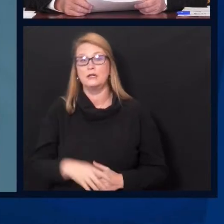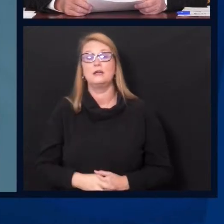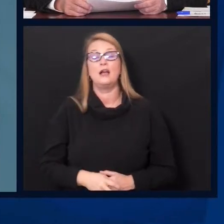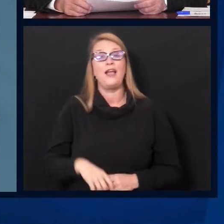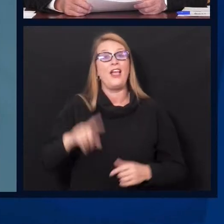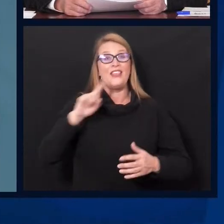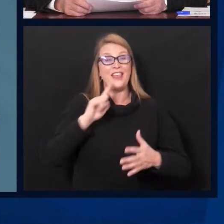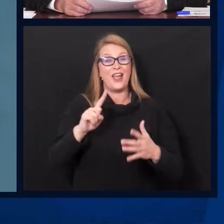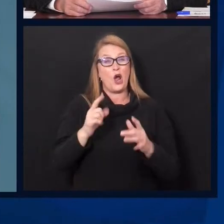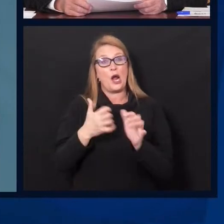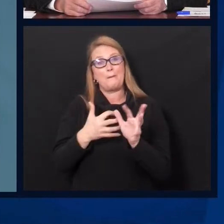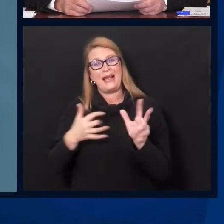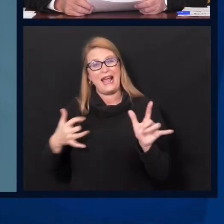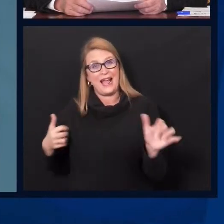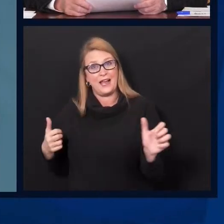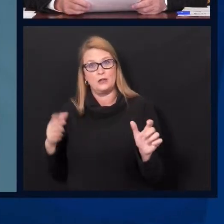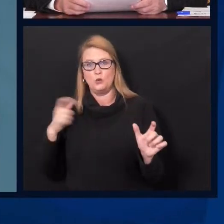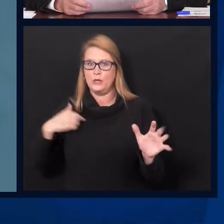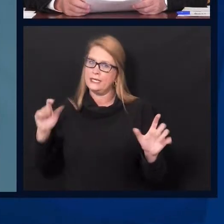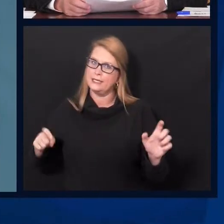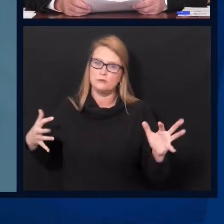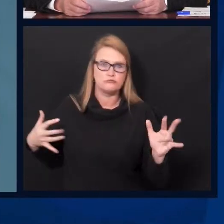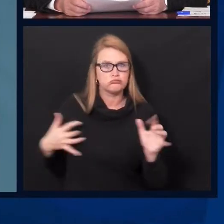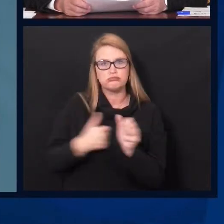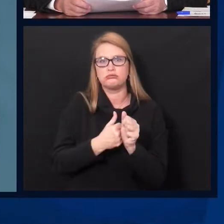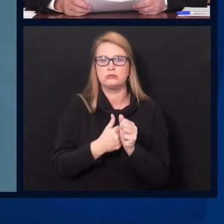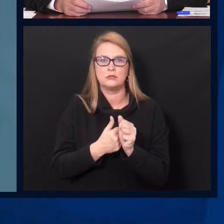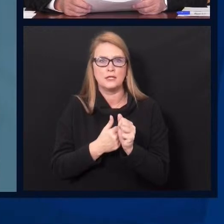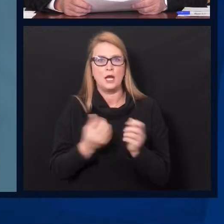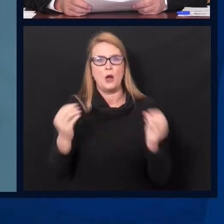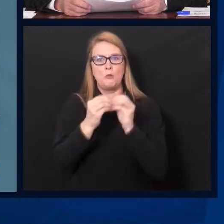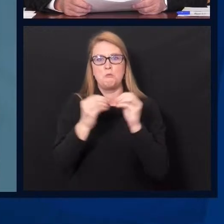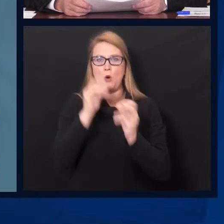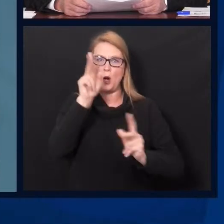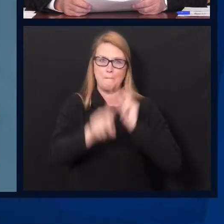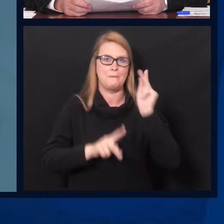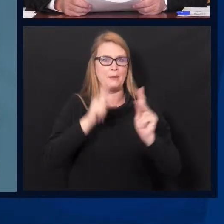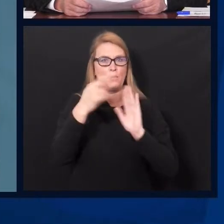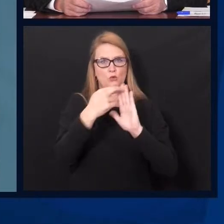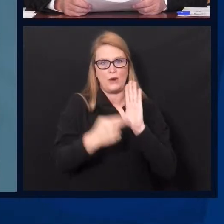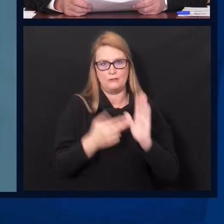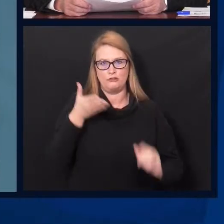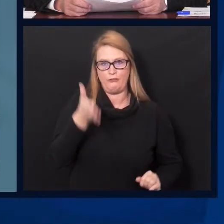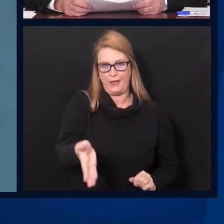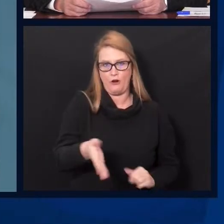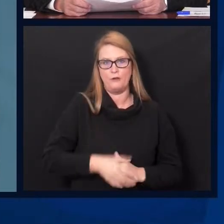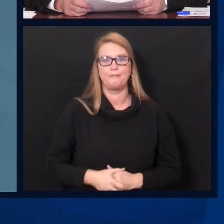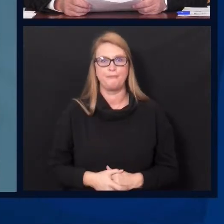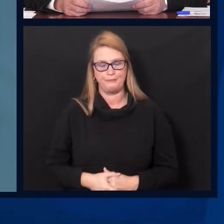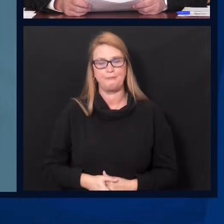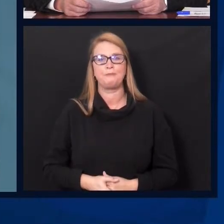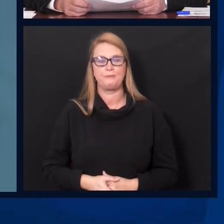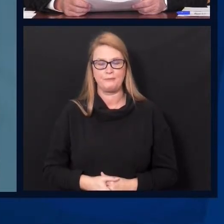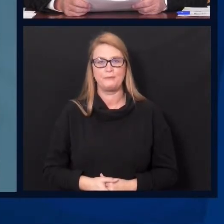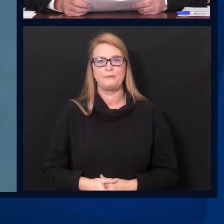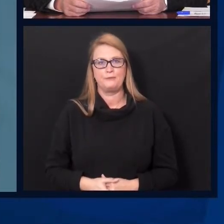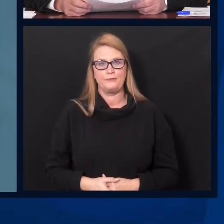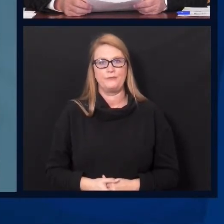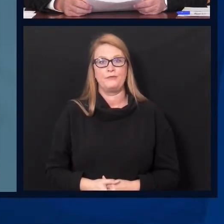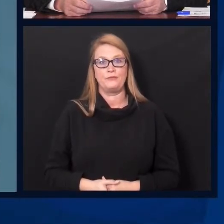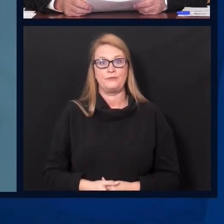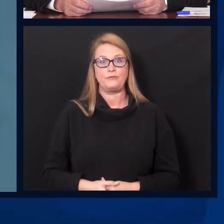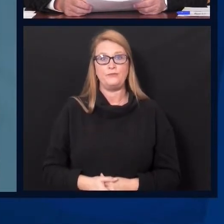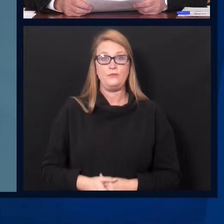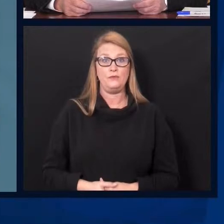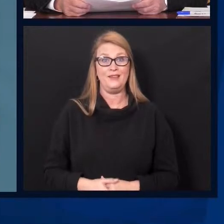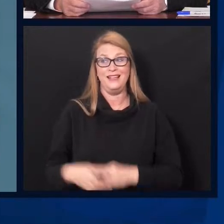running behind our other counties. We need to get them registered. You know, since we